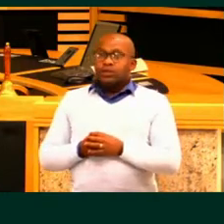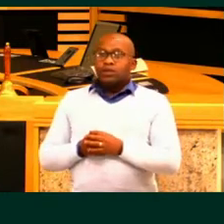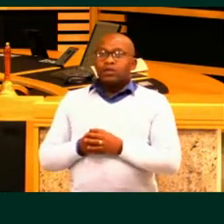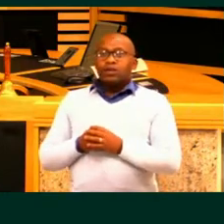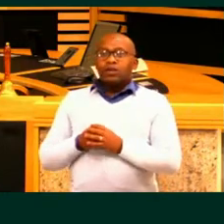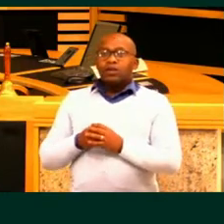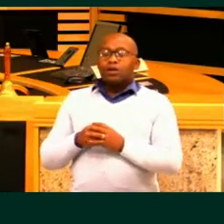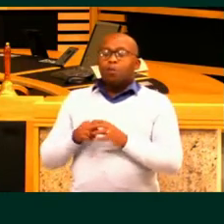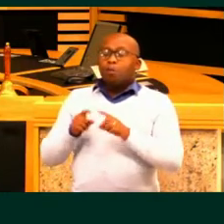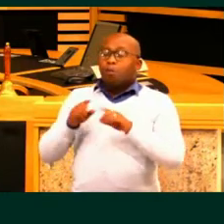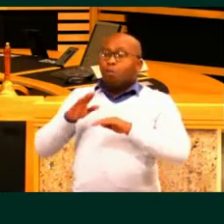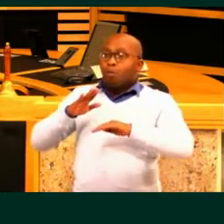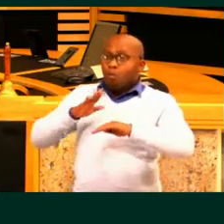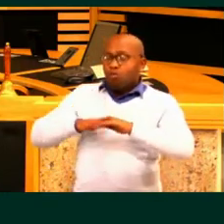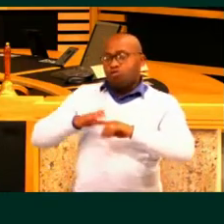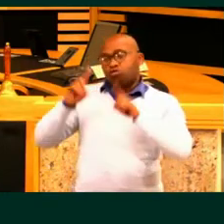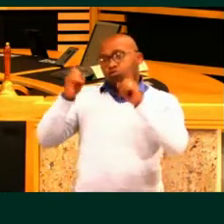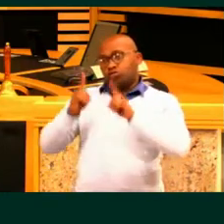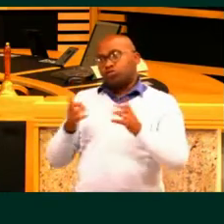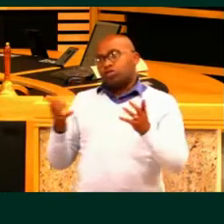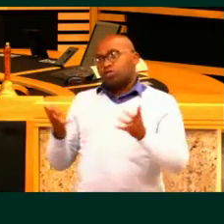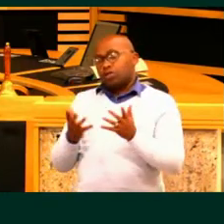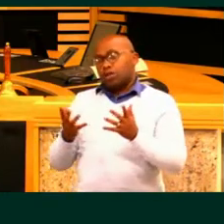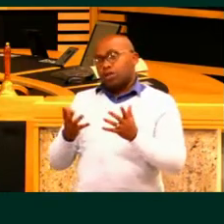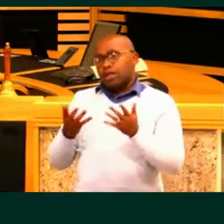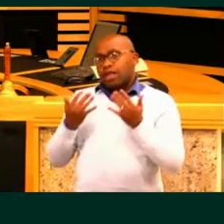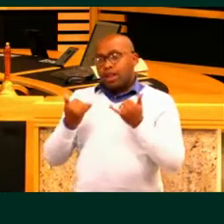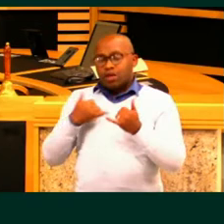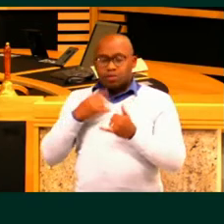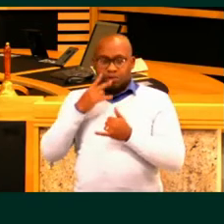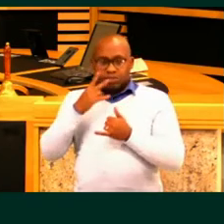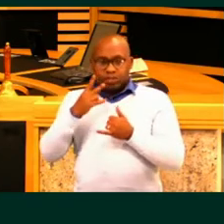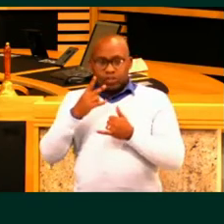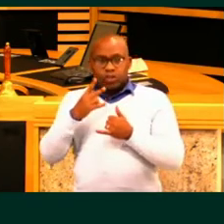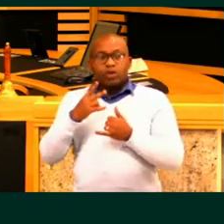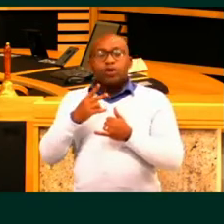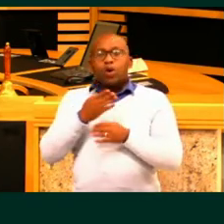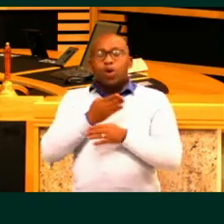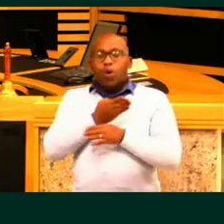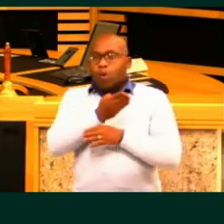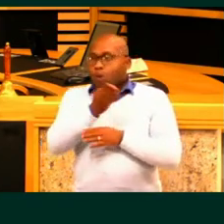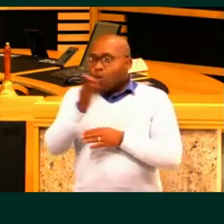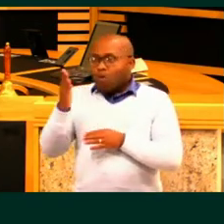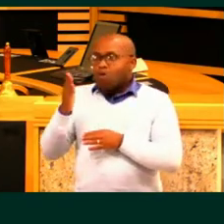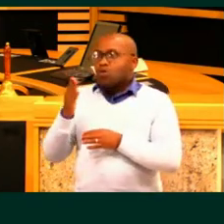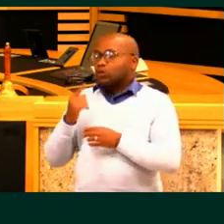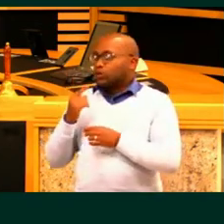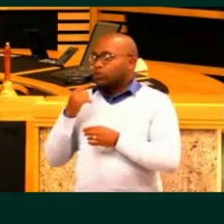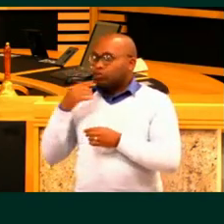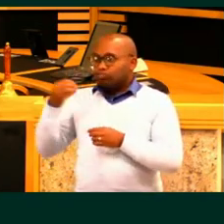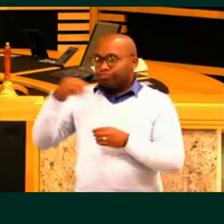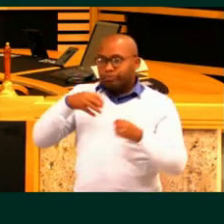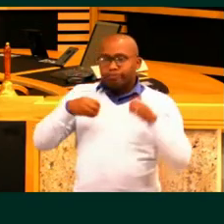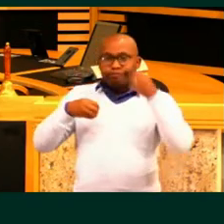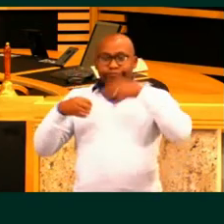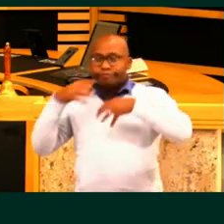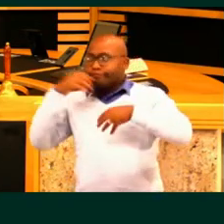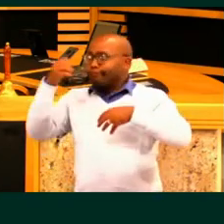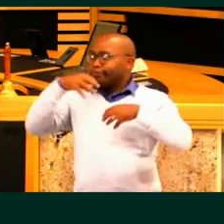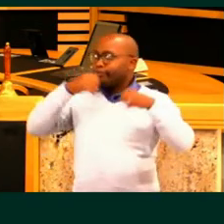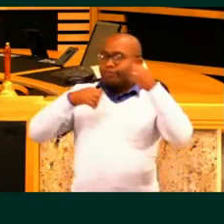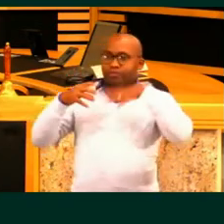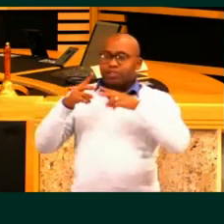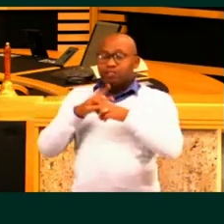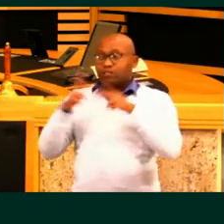of economic rights hence all inputs made here today are very critical I and assist in shaping our policies